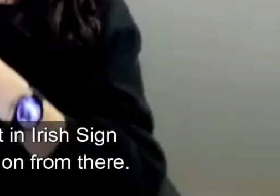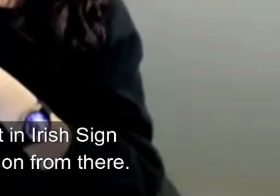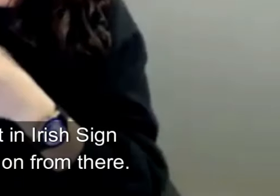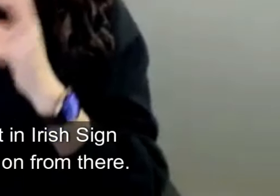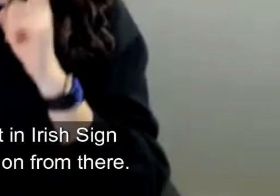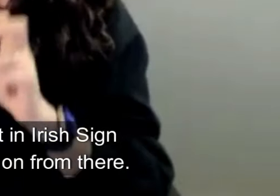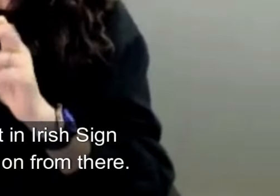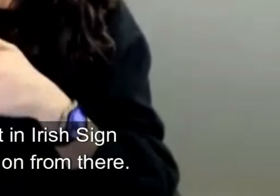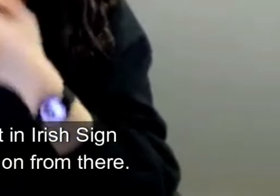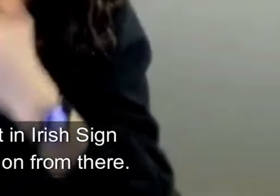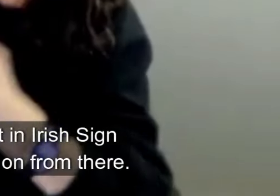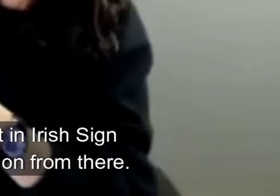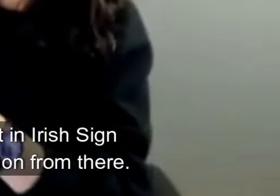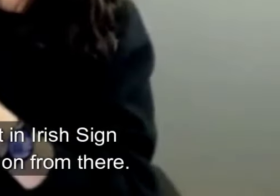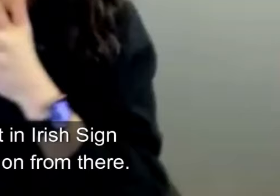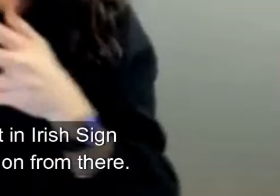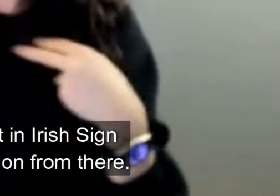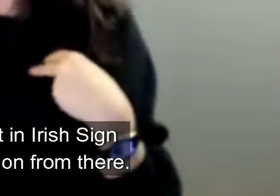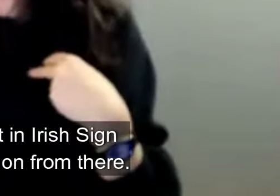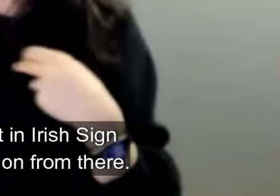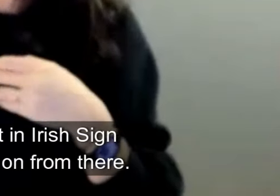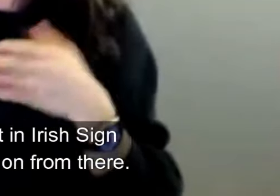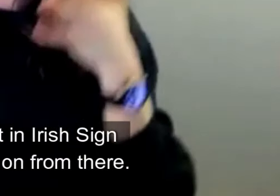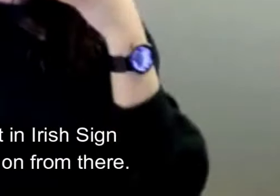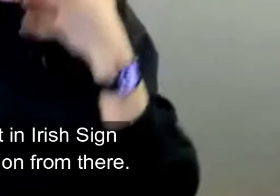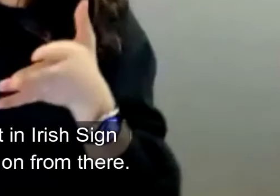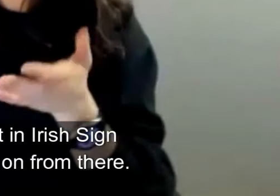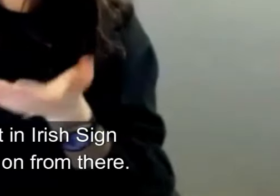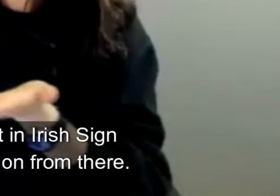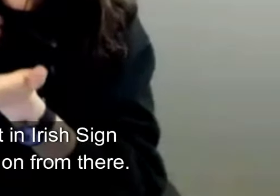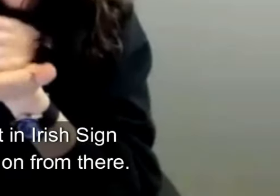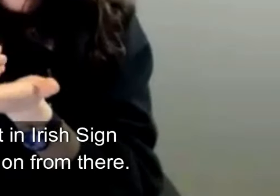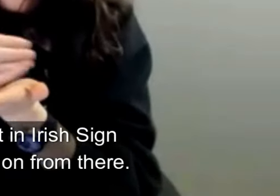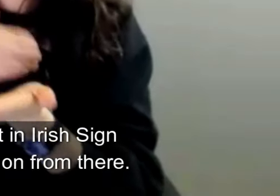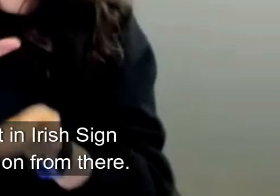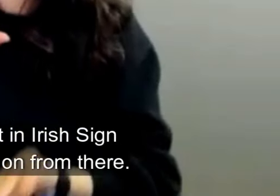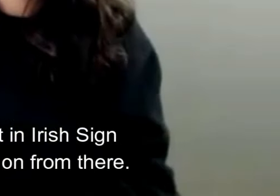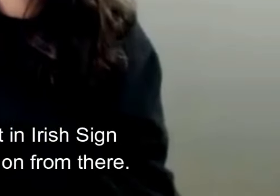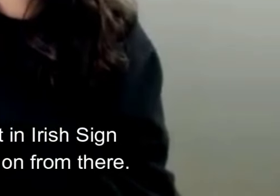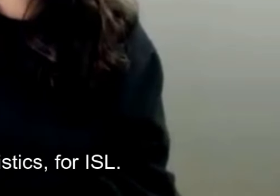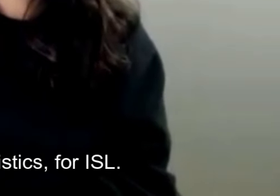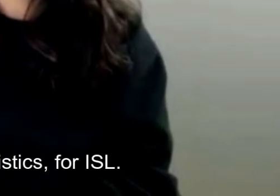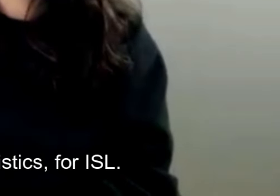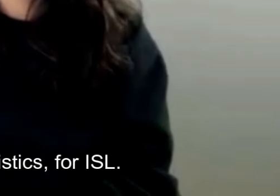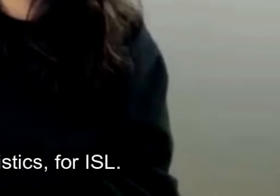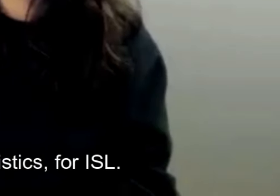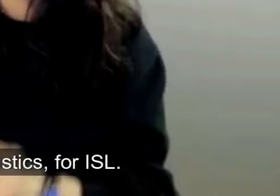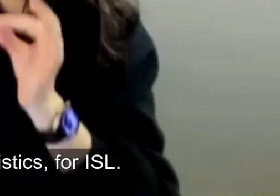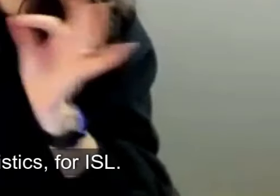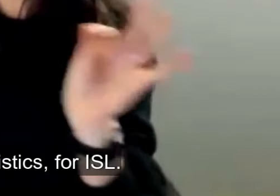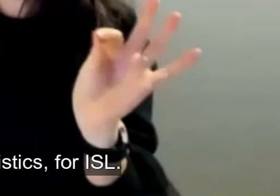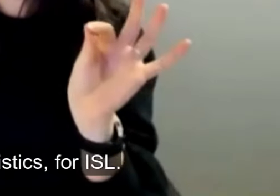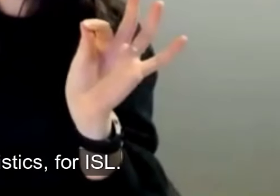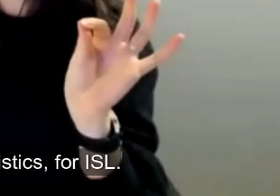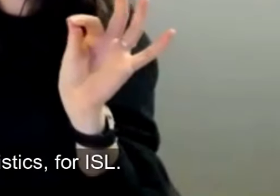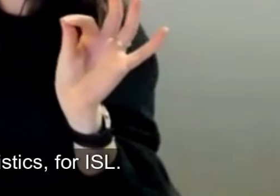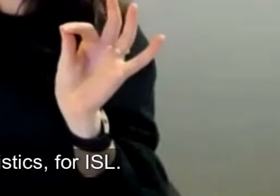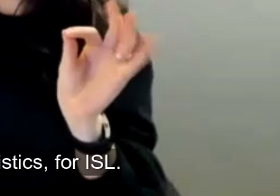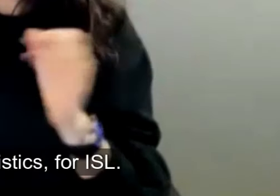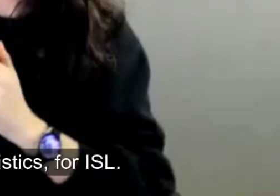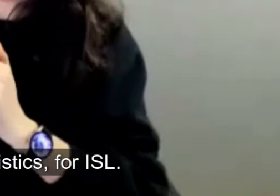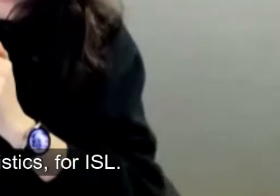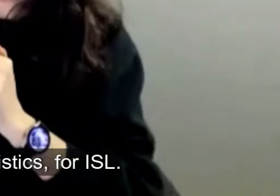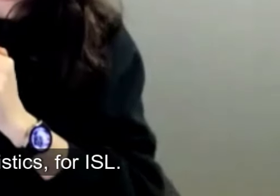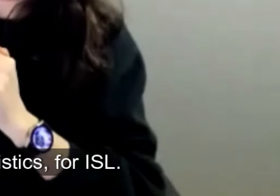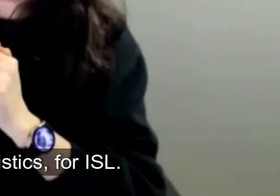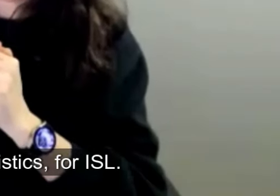brought his interest in language and Irish Sign Language, and the research moved on from there. He's working on a corpus